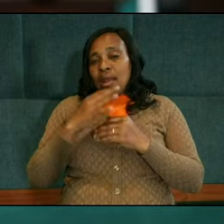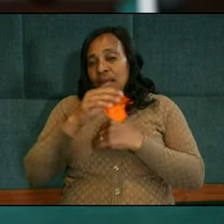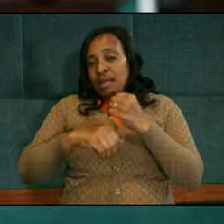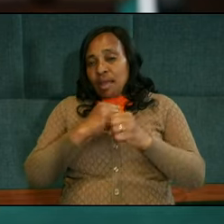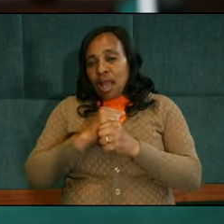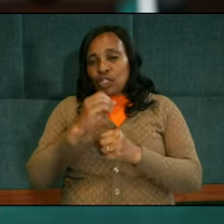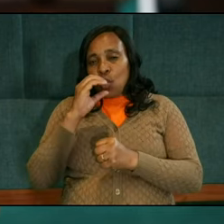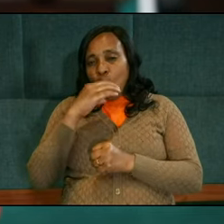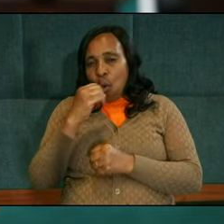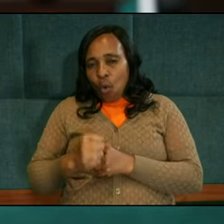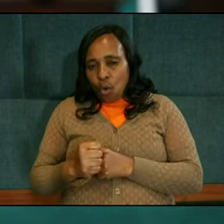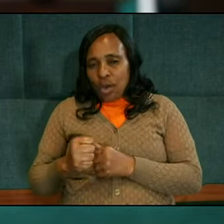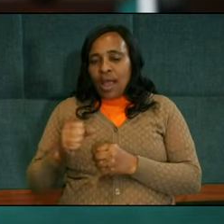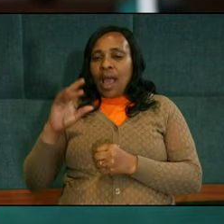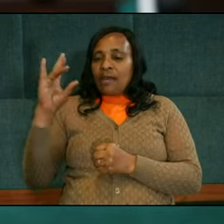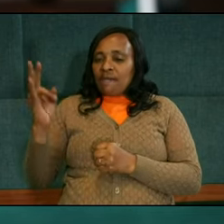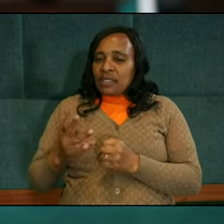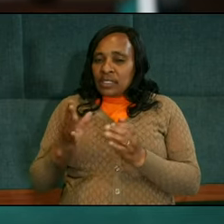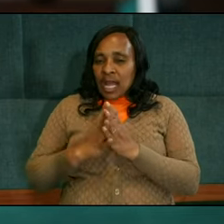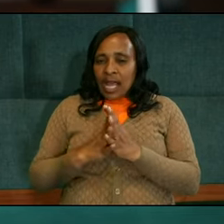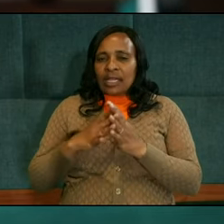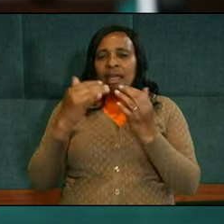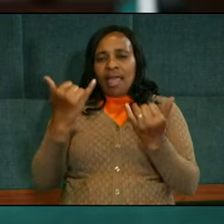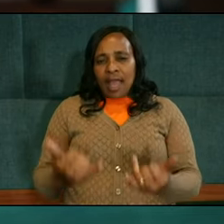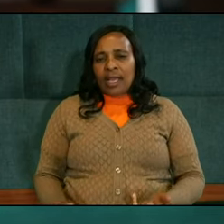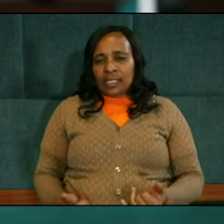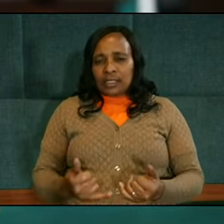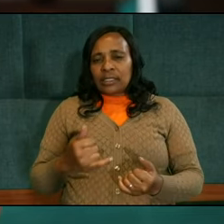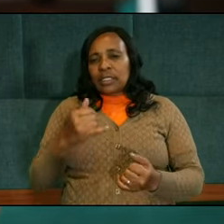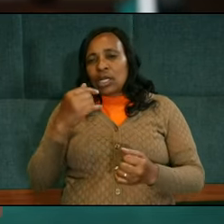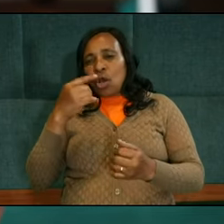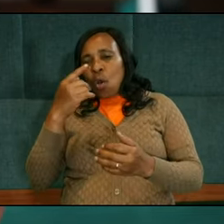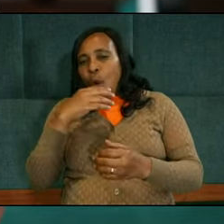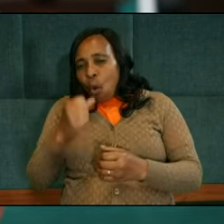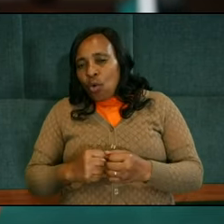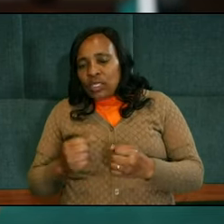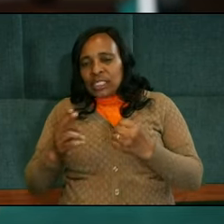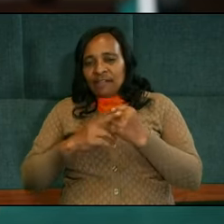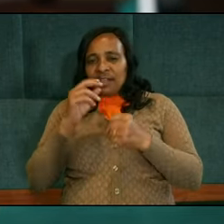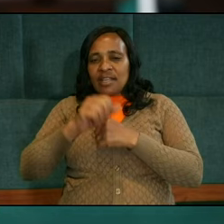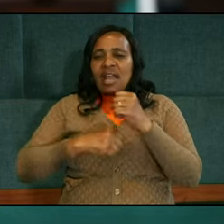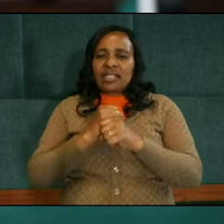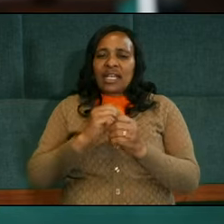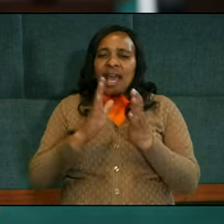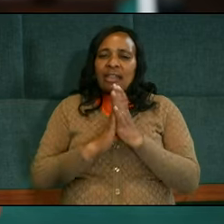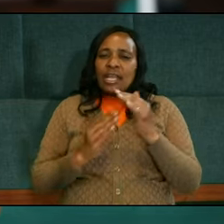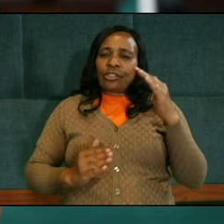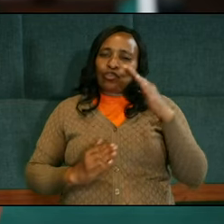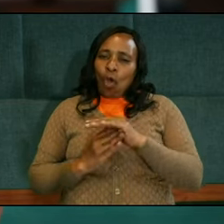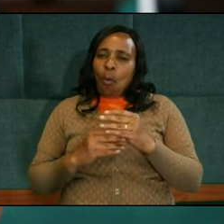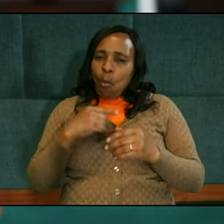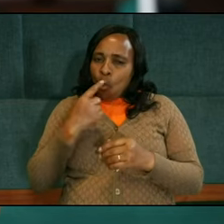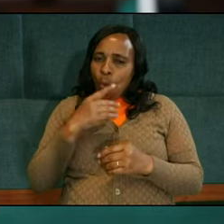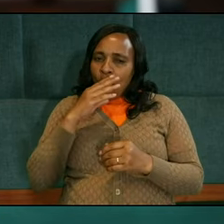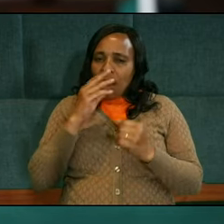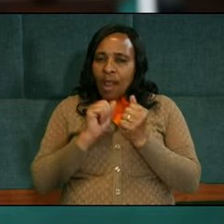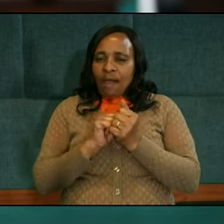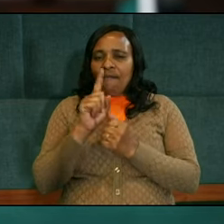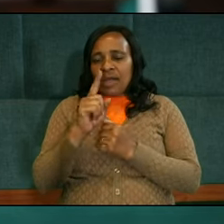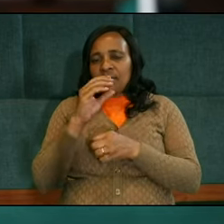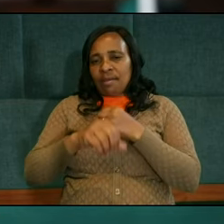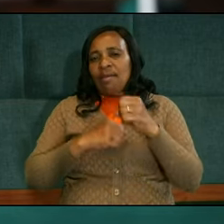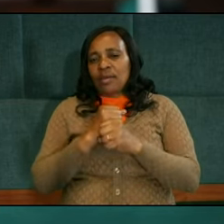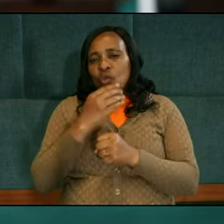an adventurer." The youngest adventurer was 7 years old and the oldest being 11 years old. They all said that they